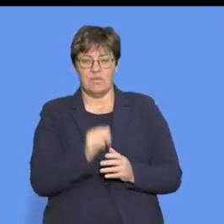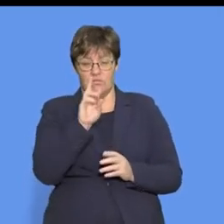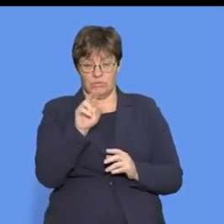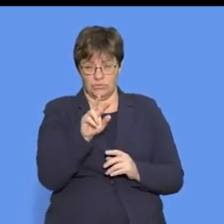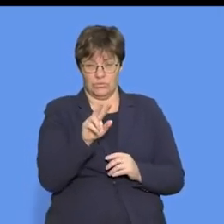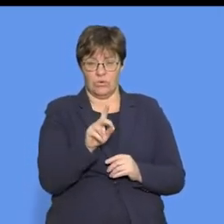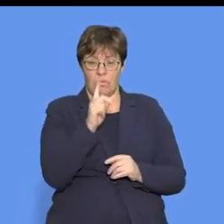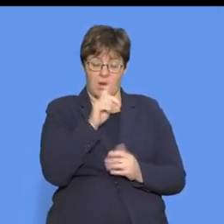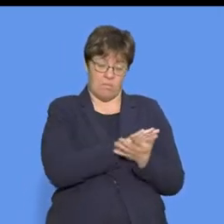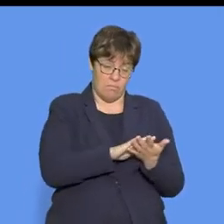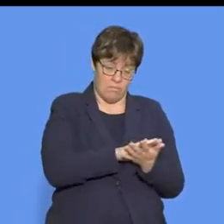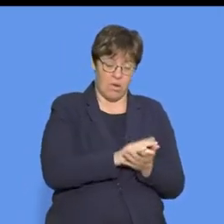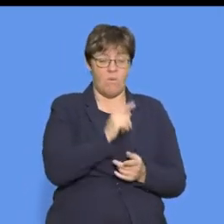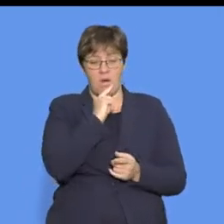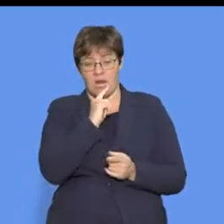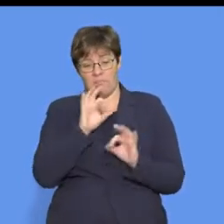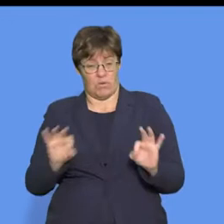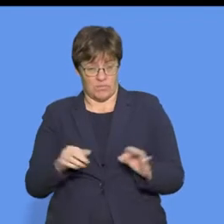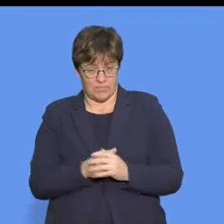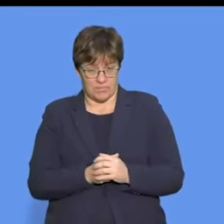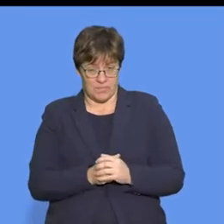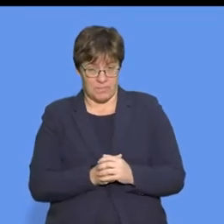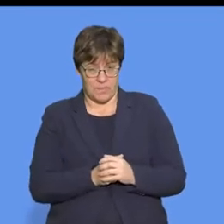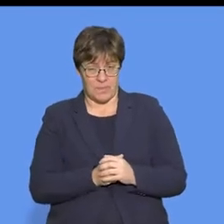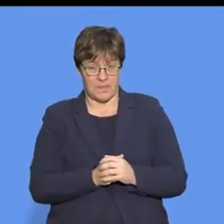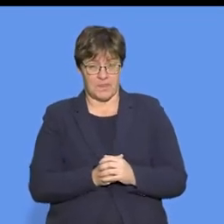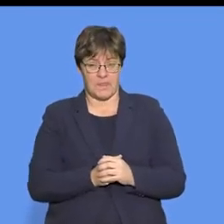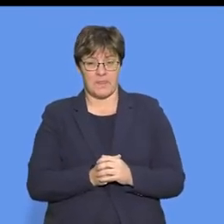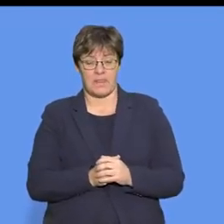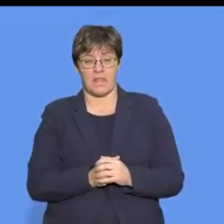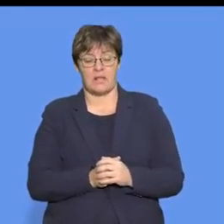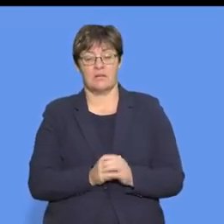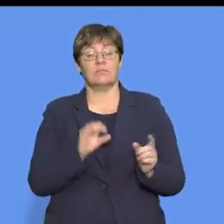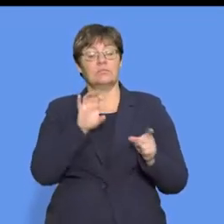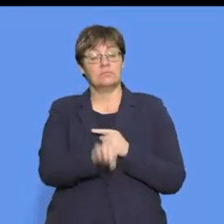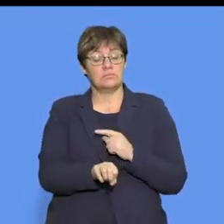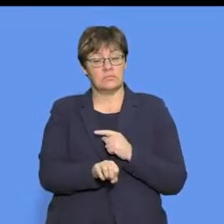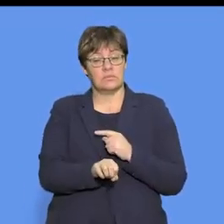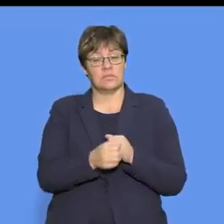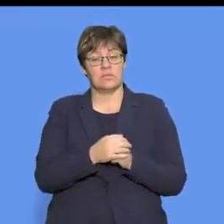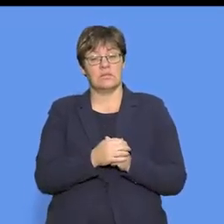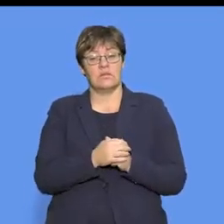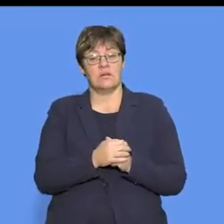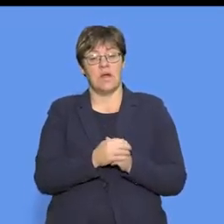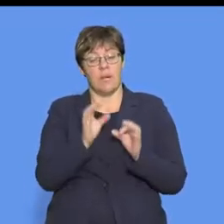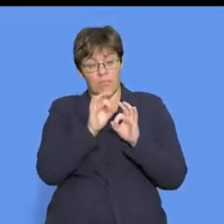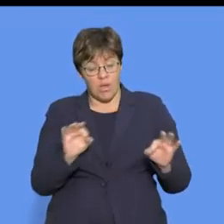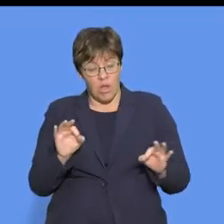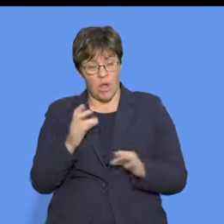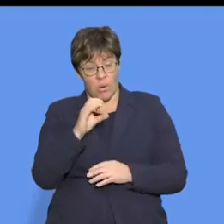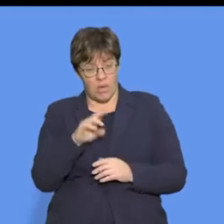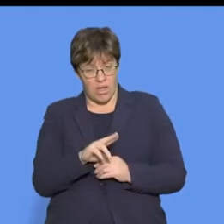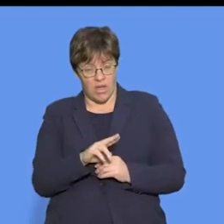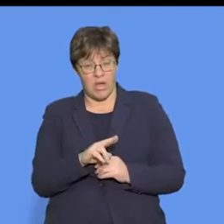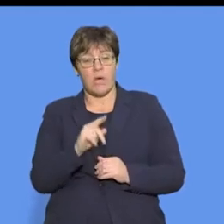So we've got two electrodes, one impure and one pure. We also recognize when we're refining copper, the pure